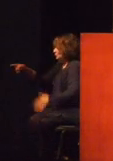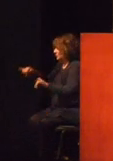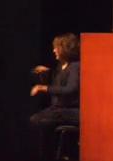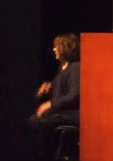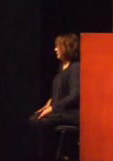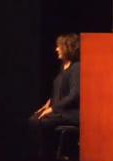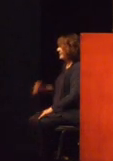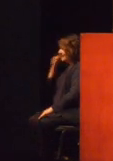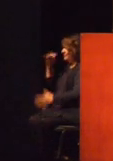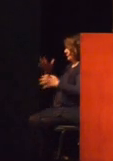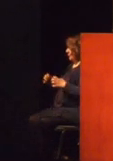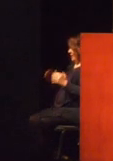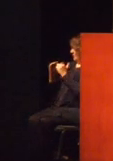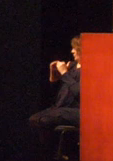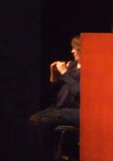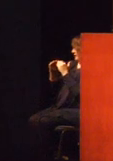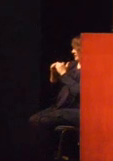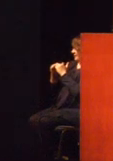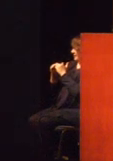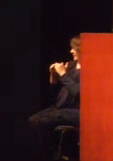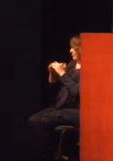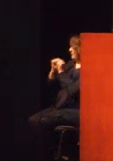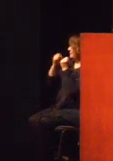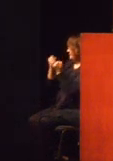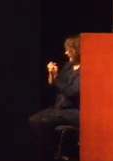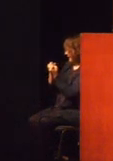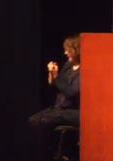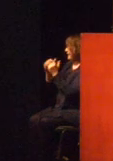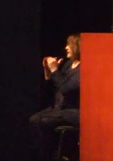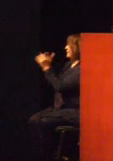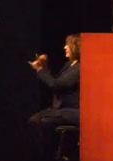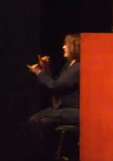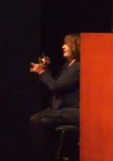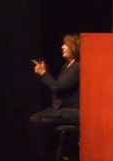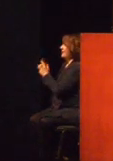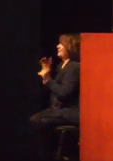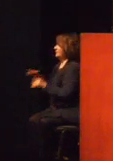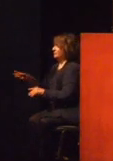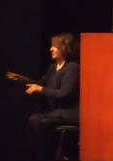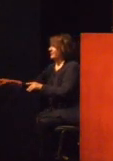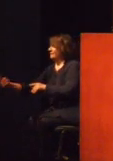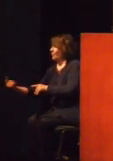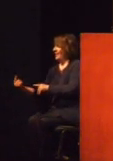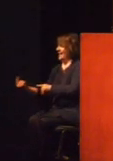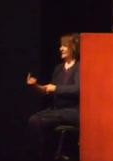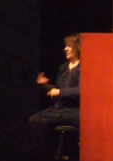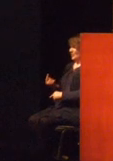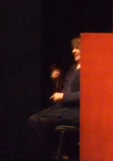want a racially equitable society, then we need to move against the current. Which can be